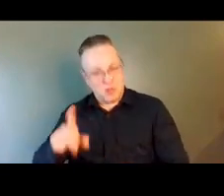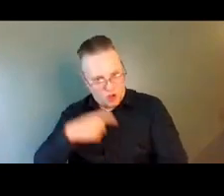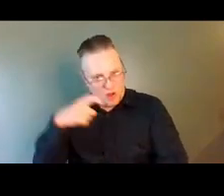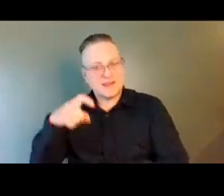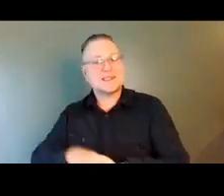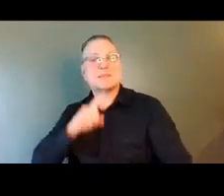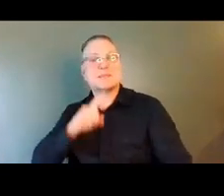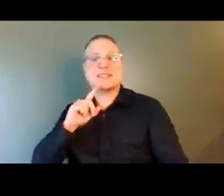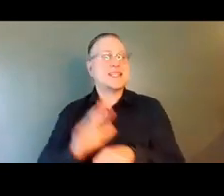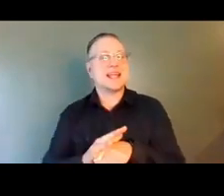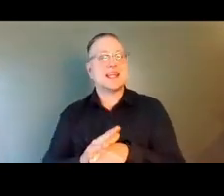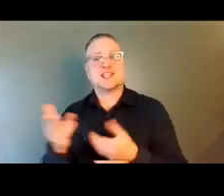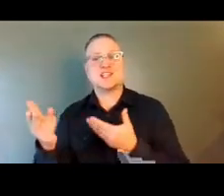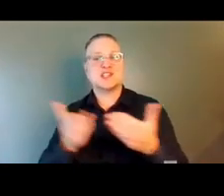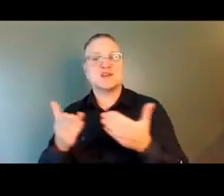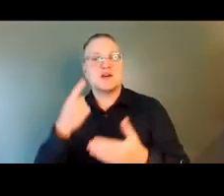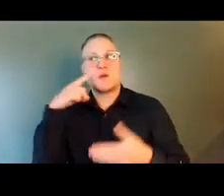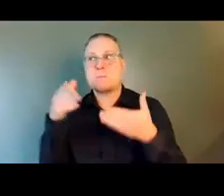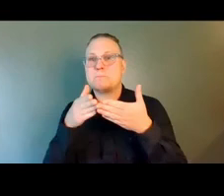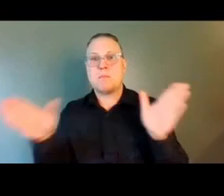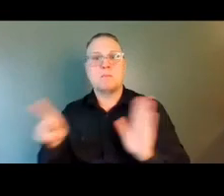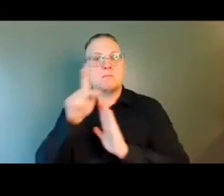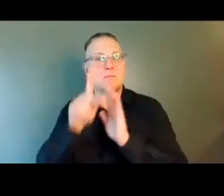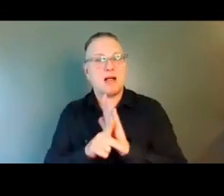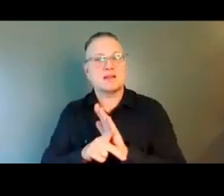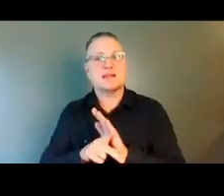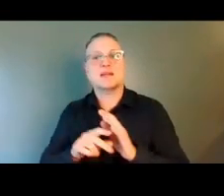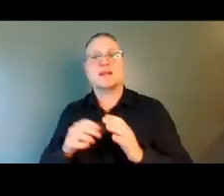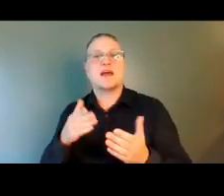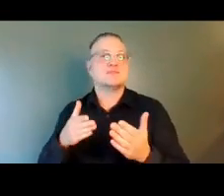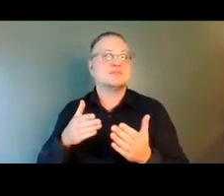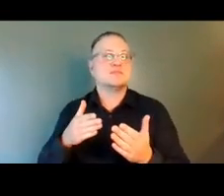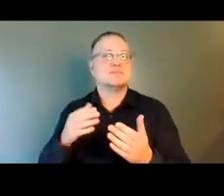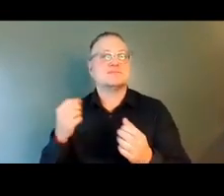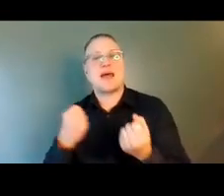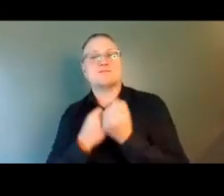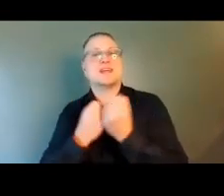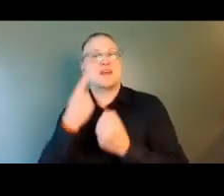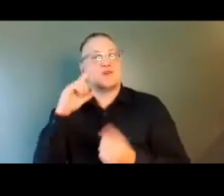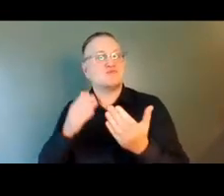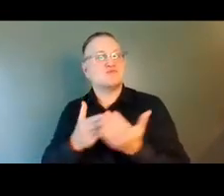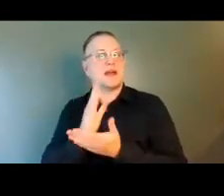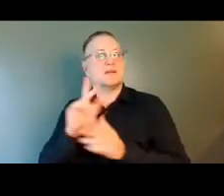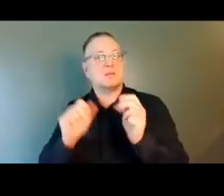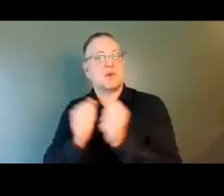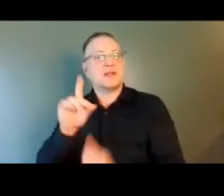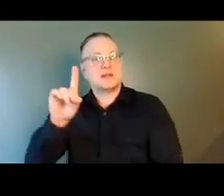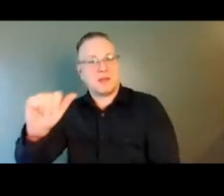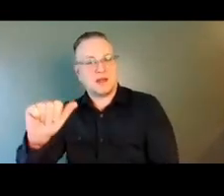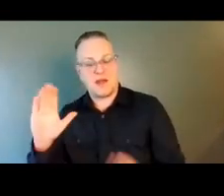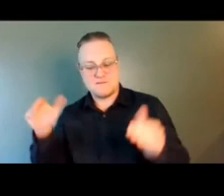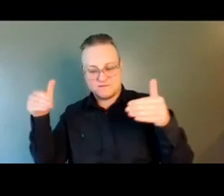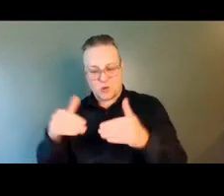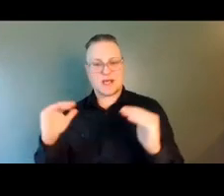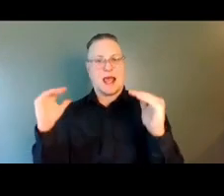public servant, disability advocate, and a social and organizational justice activist with a focus on